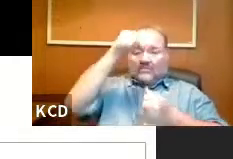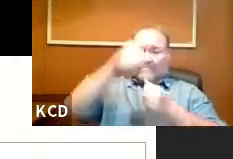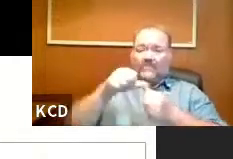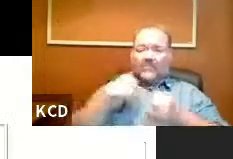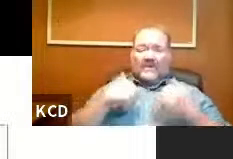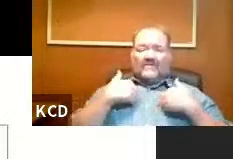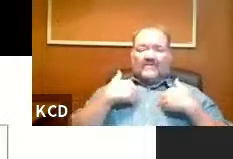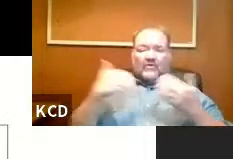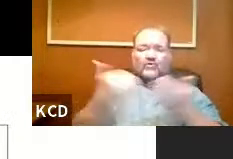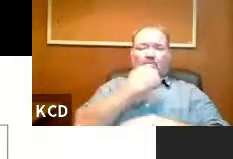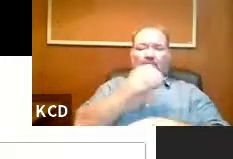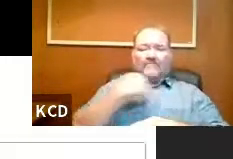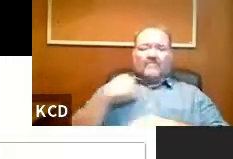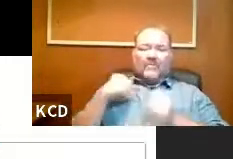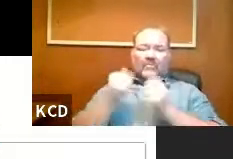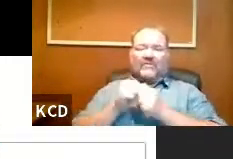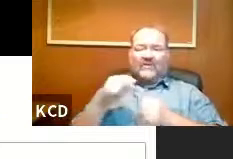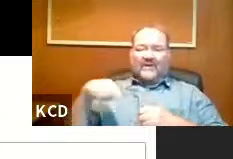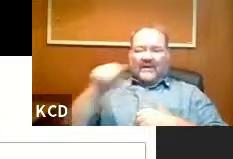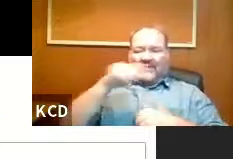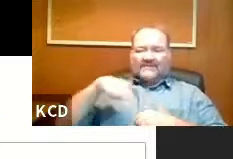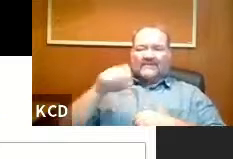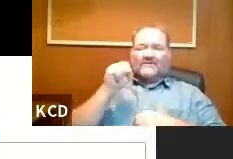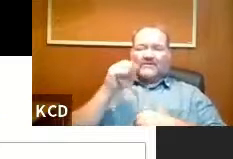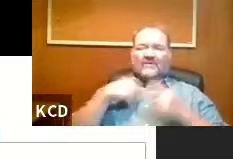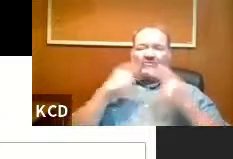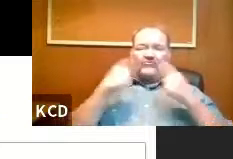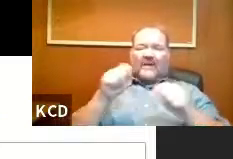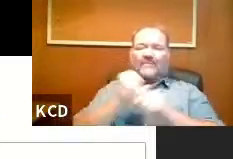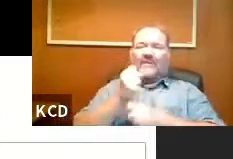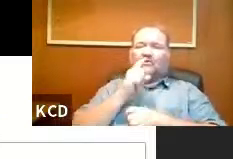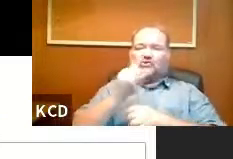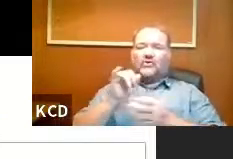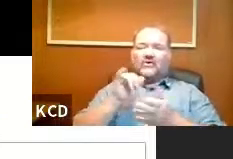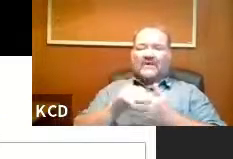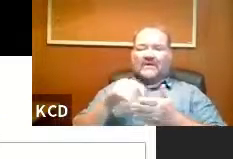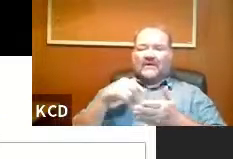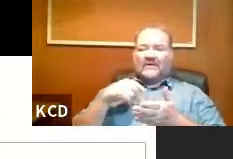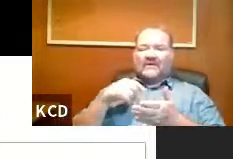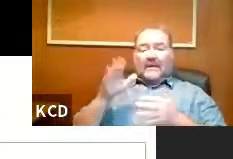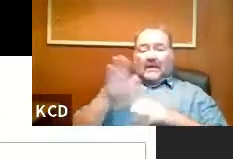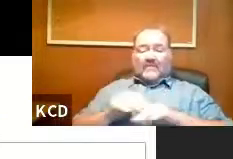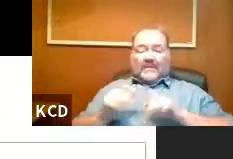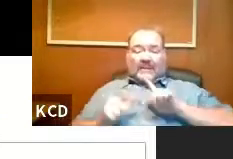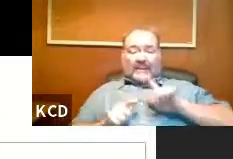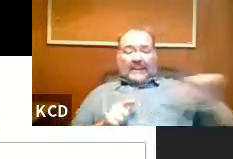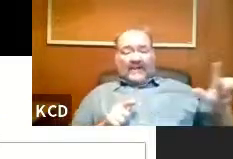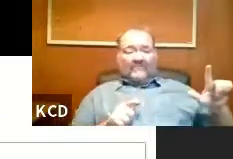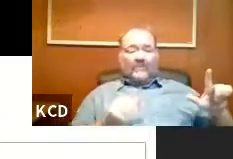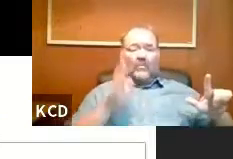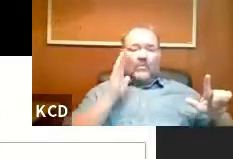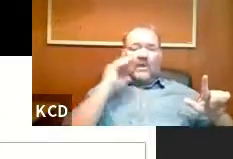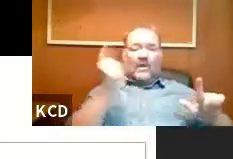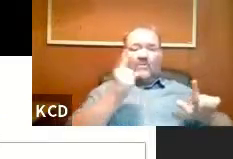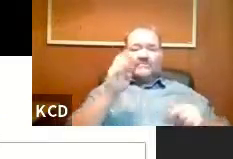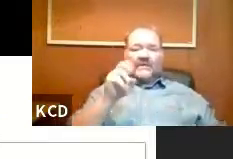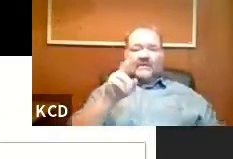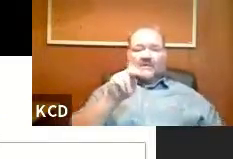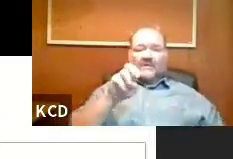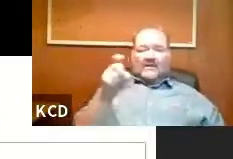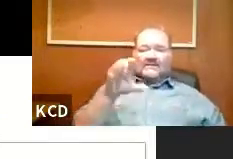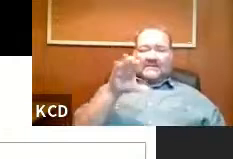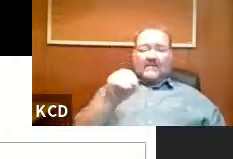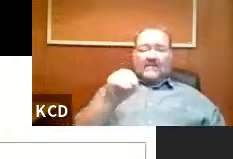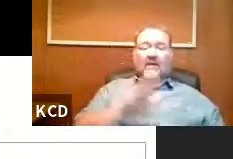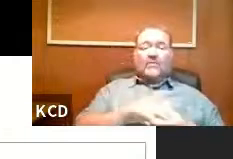new member with us, so try to make sure I've oriented. So on the left is going to be Knox County,